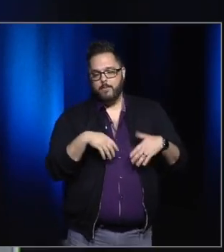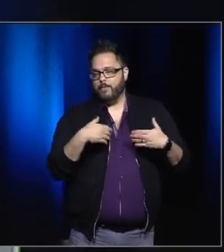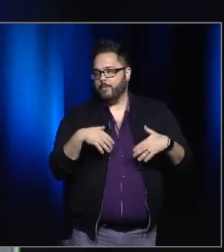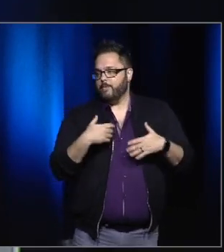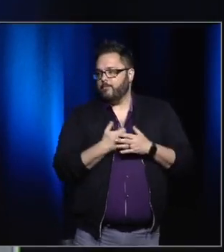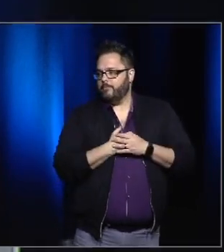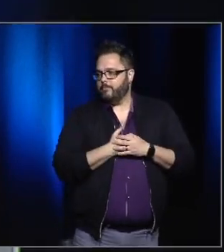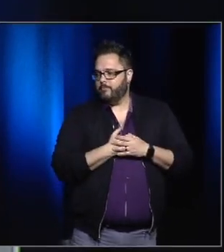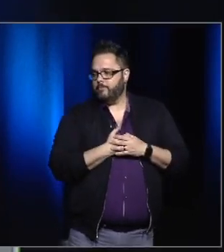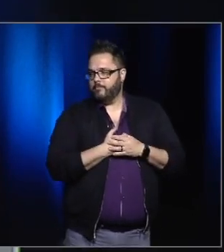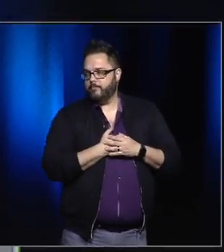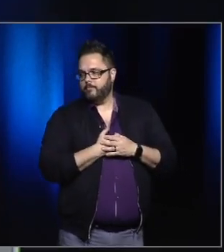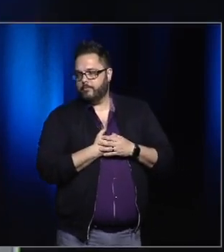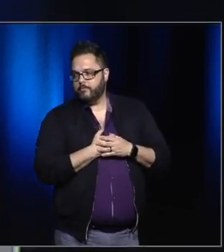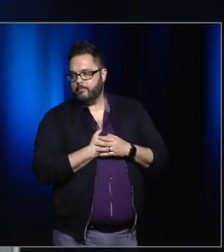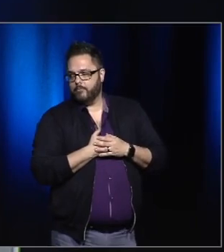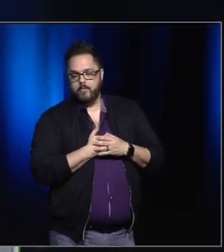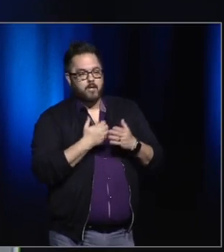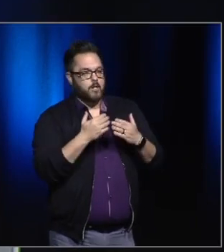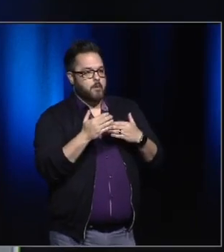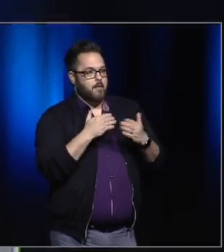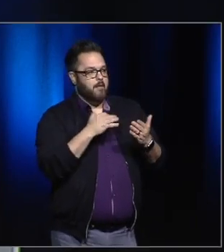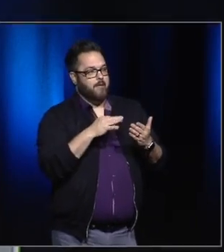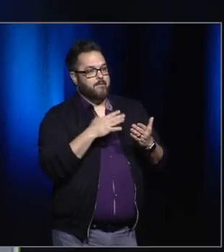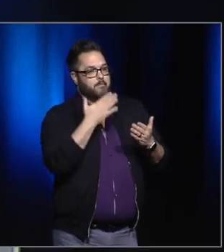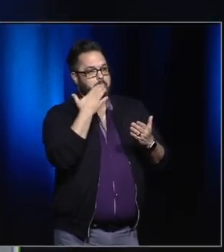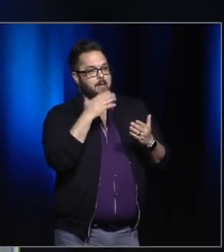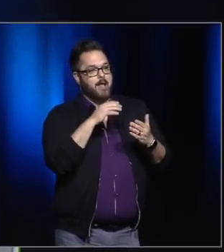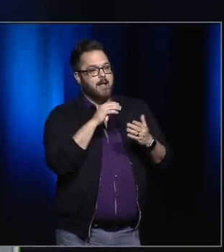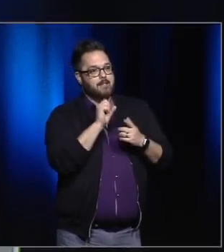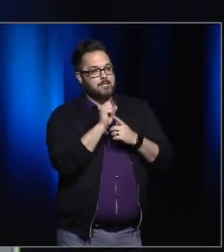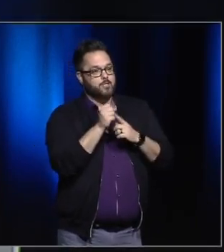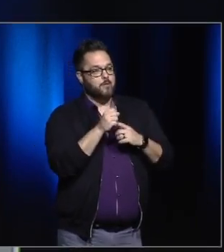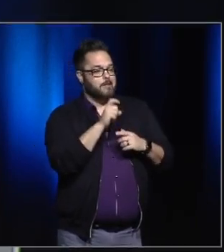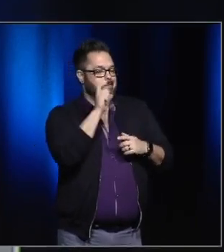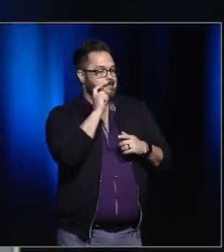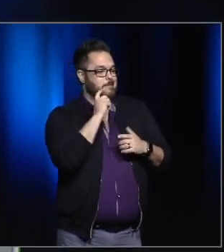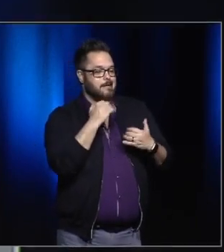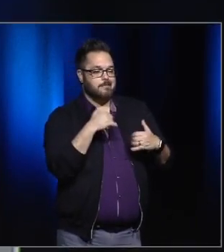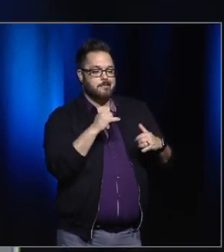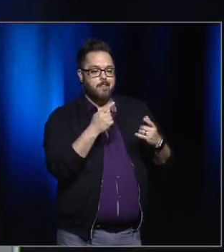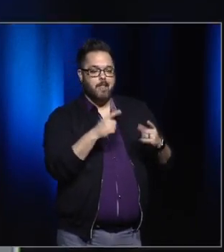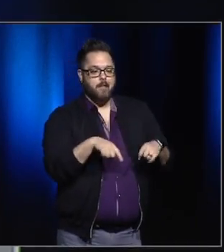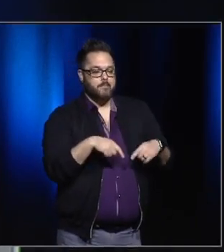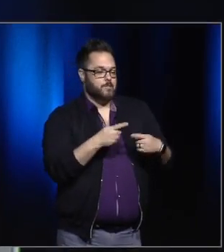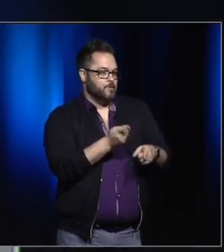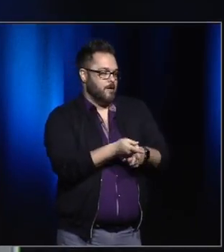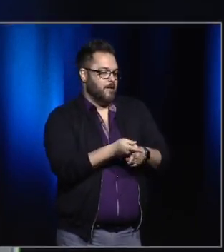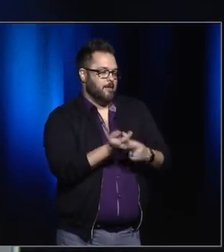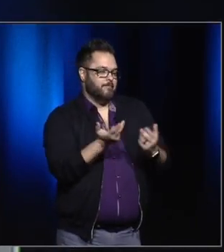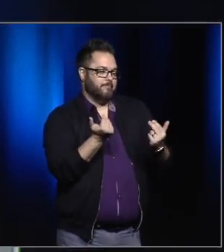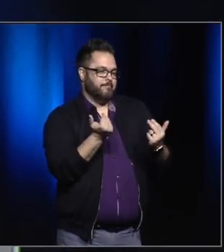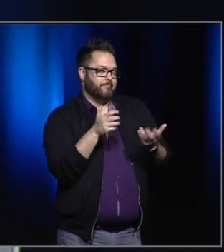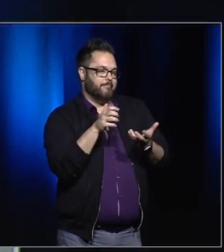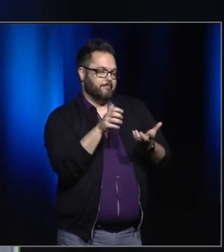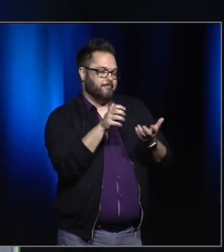so no matter how bad it is, sex still happens, eh? Amen to